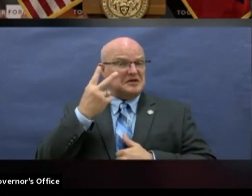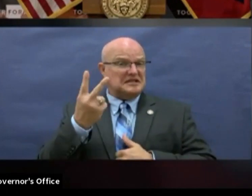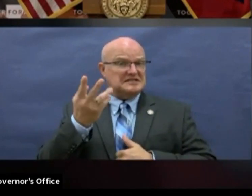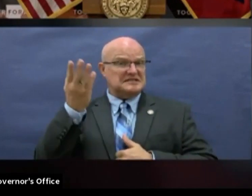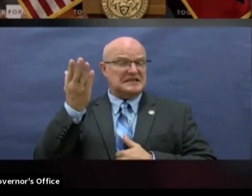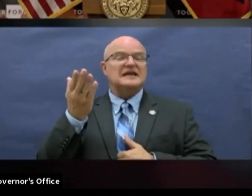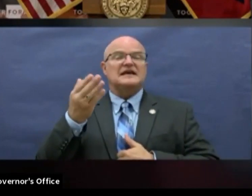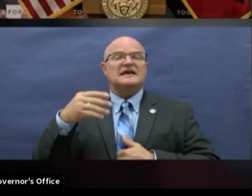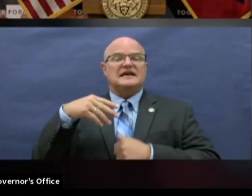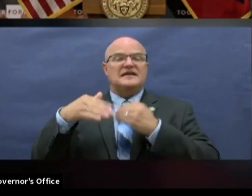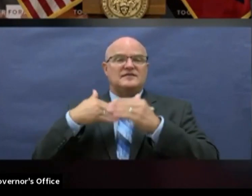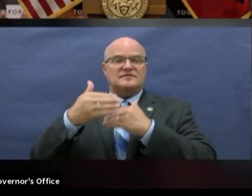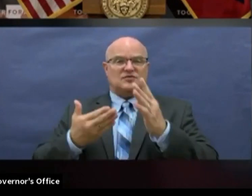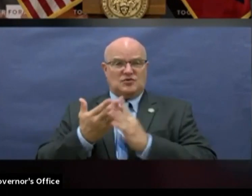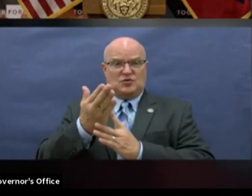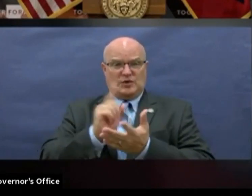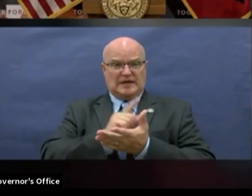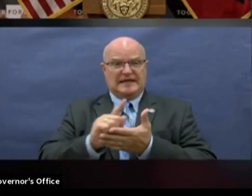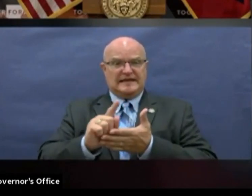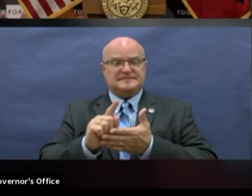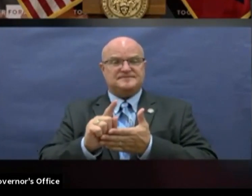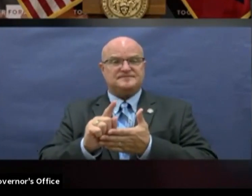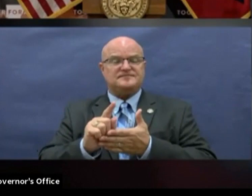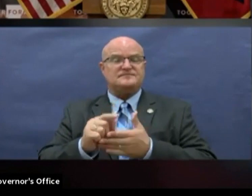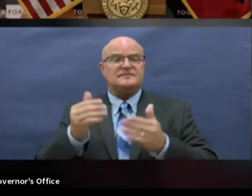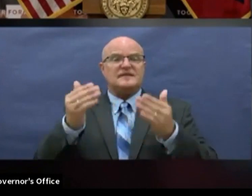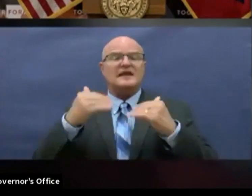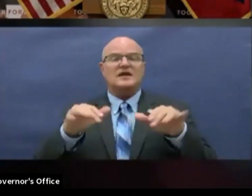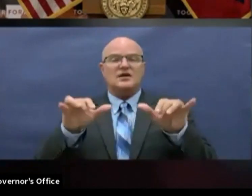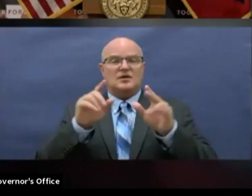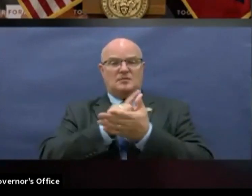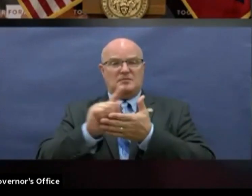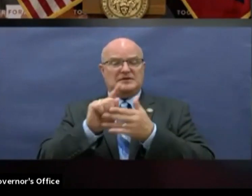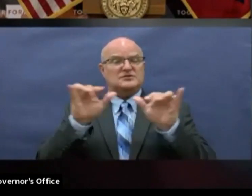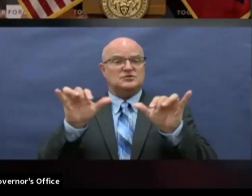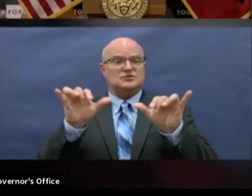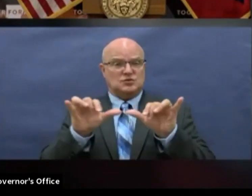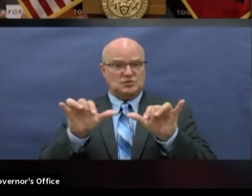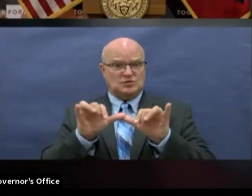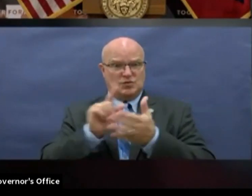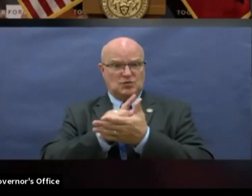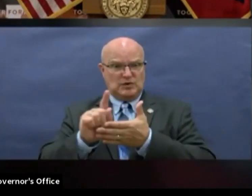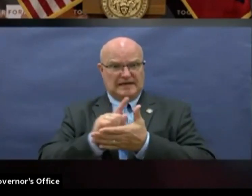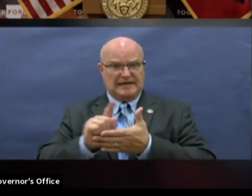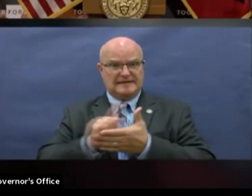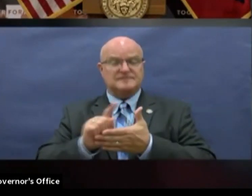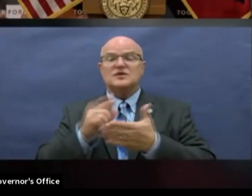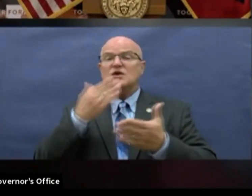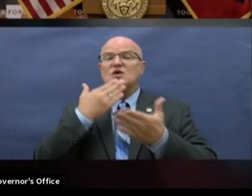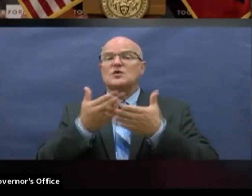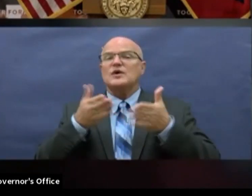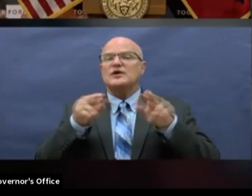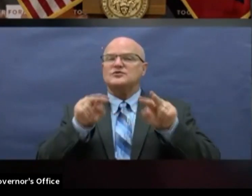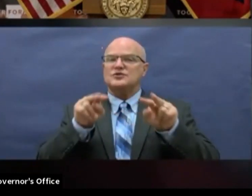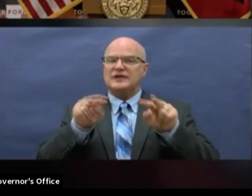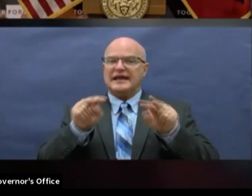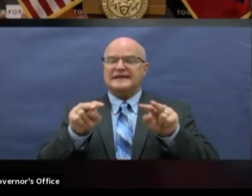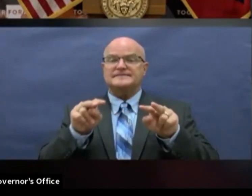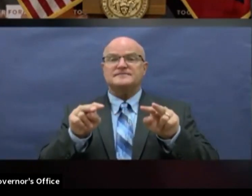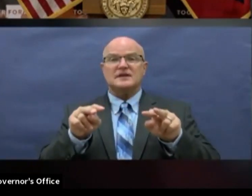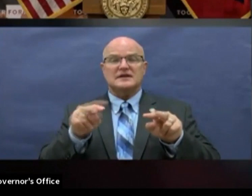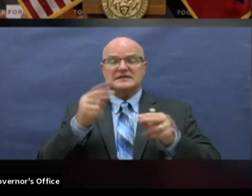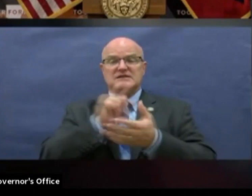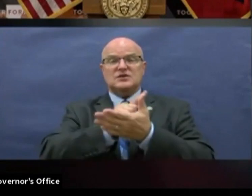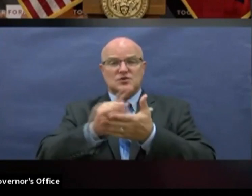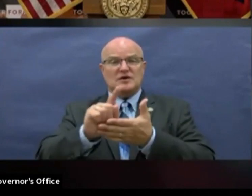the pattern through the week. And so the next one, it measures it by week, which is a good way to look at it. And you can see